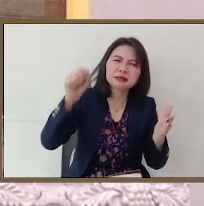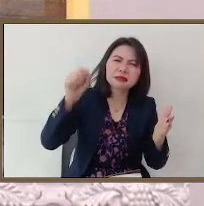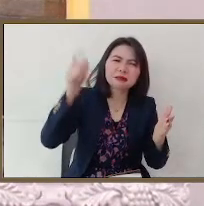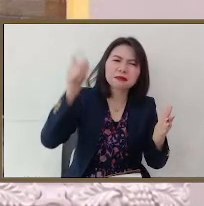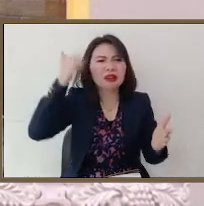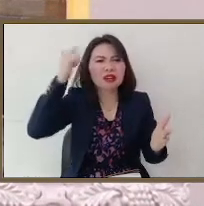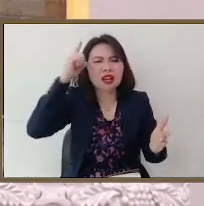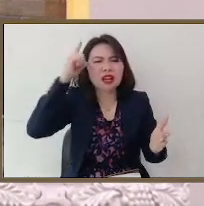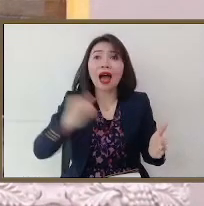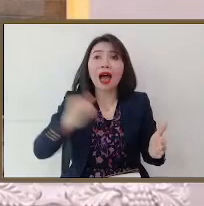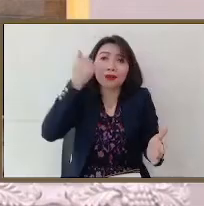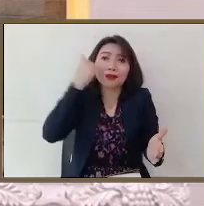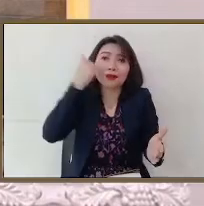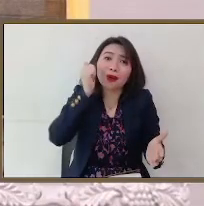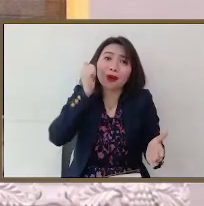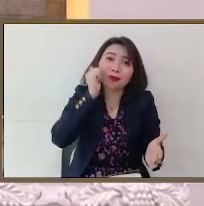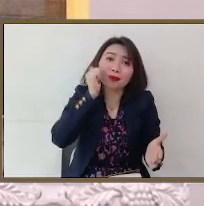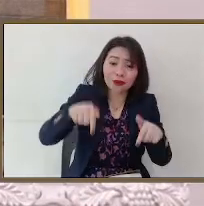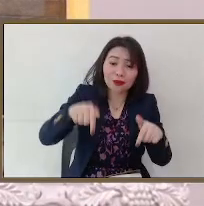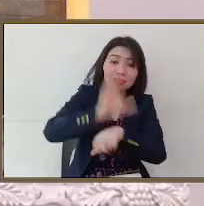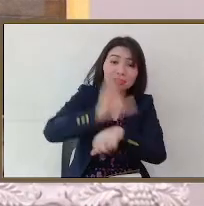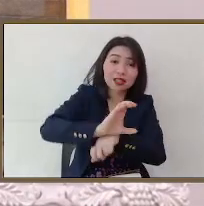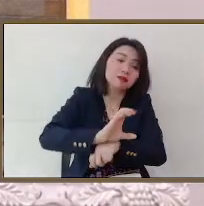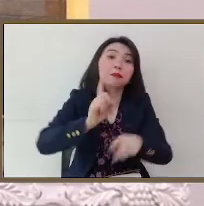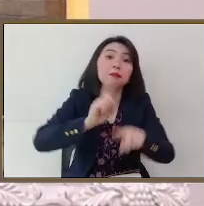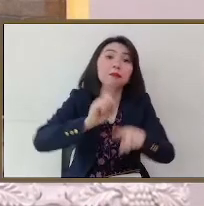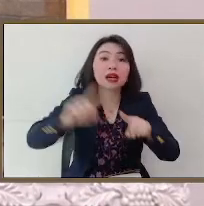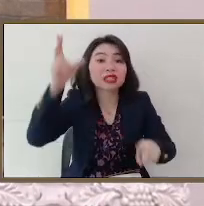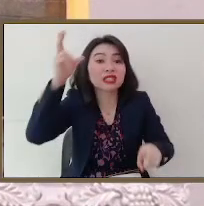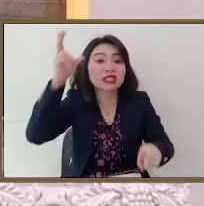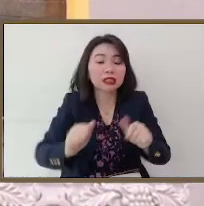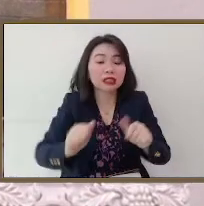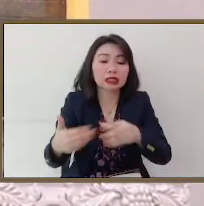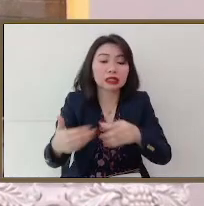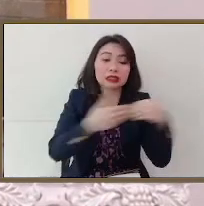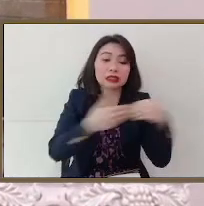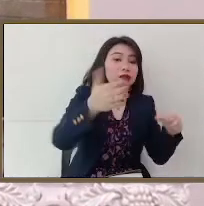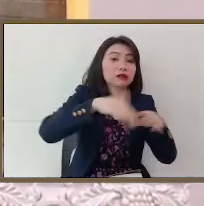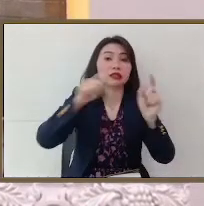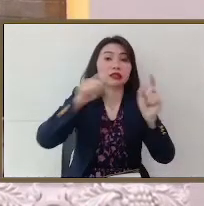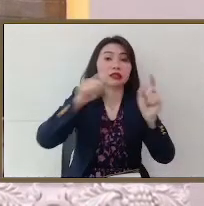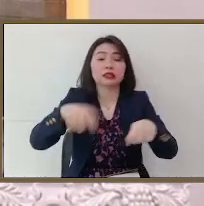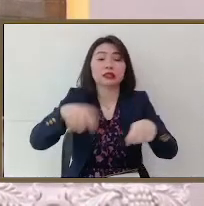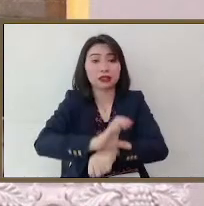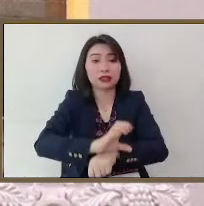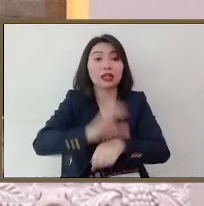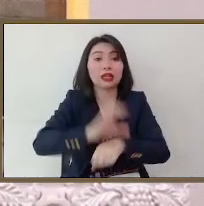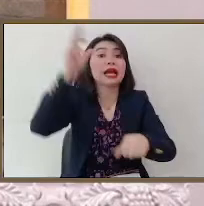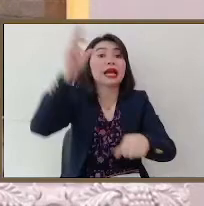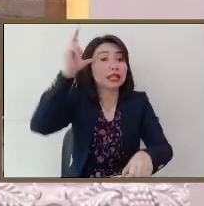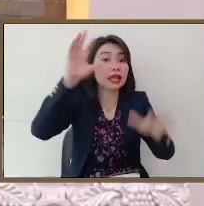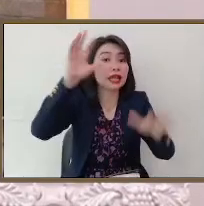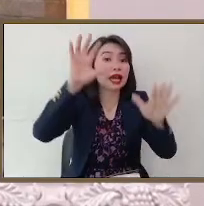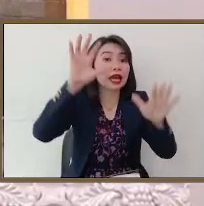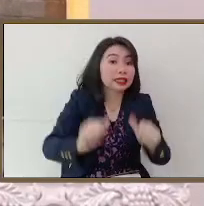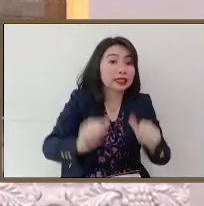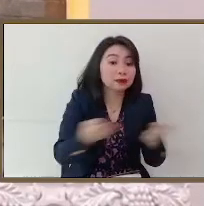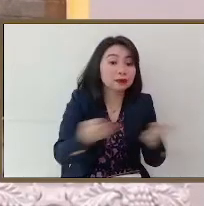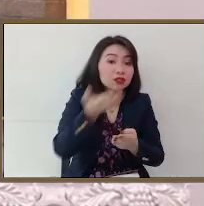Yeah, but he can drive you into the temple. Satan, I mean, can bring you into the temple. He can lead